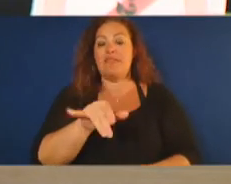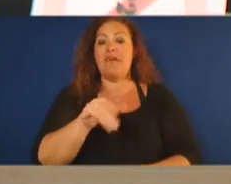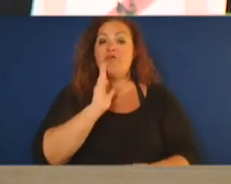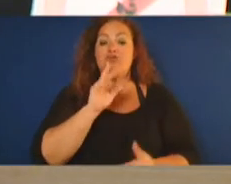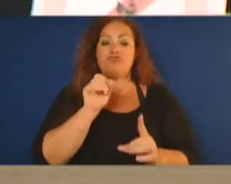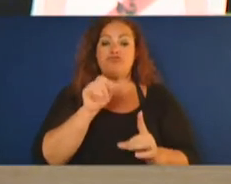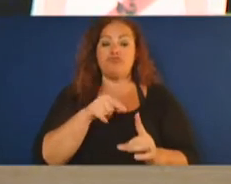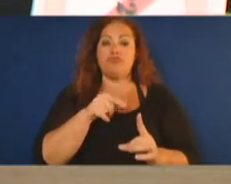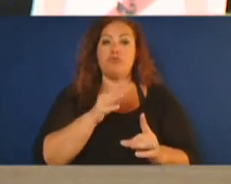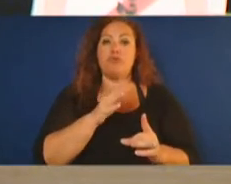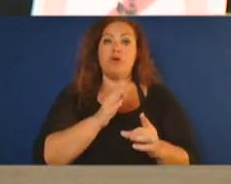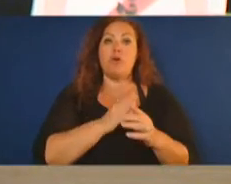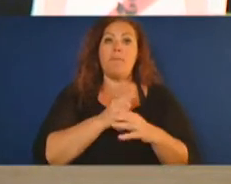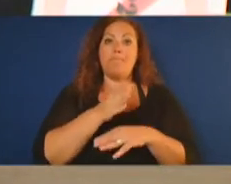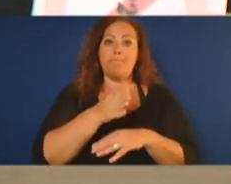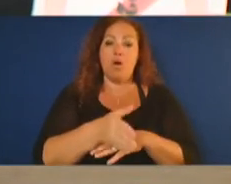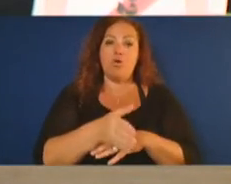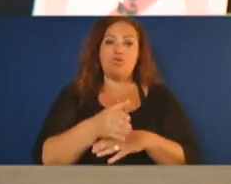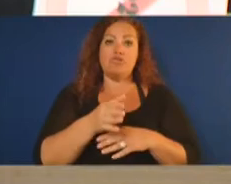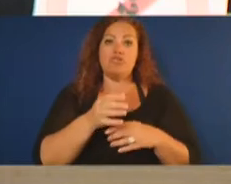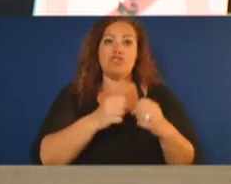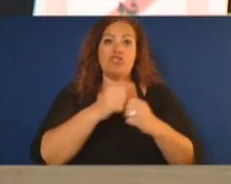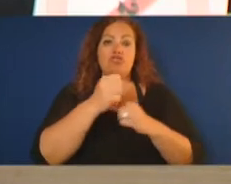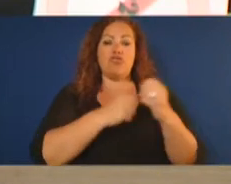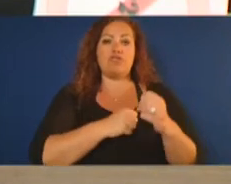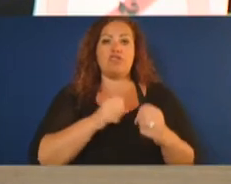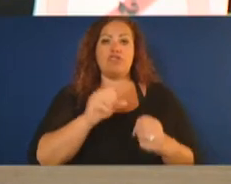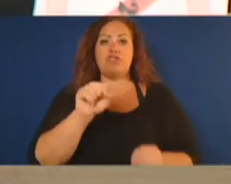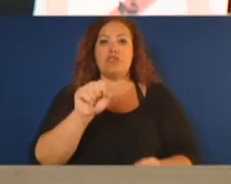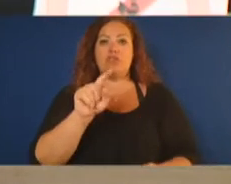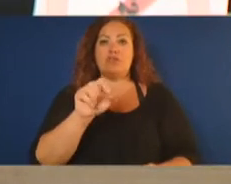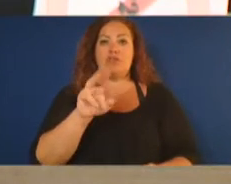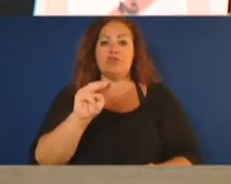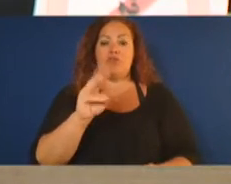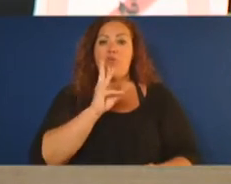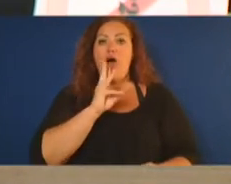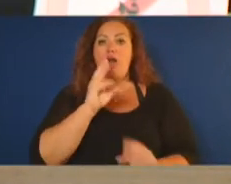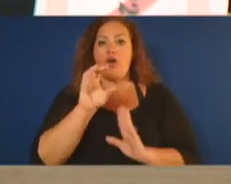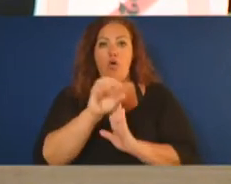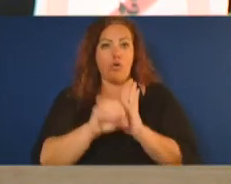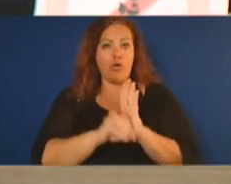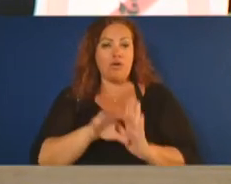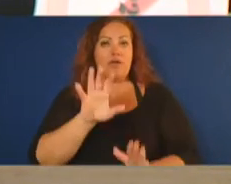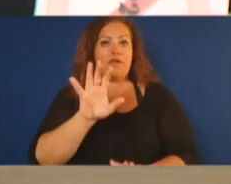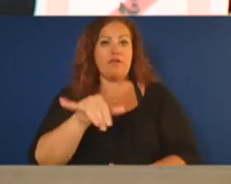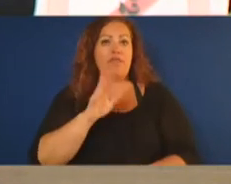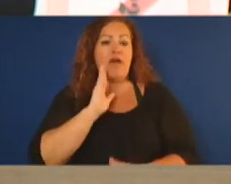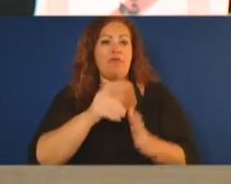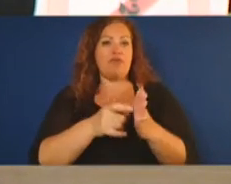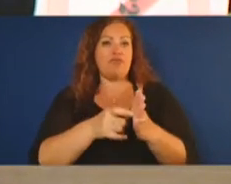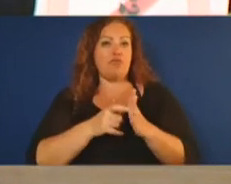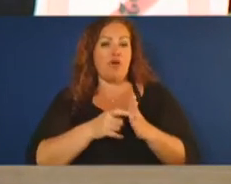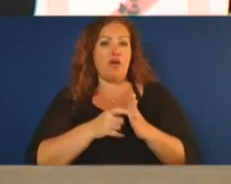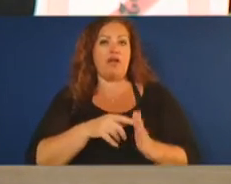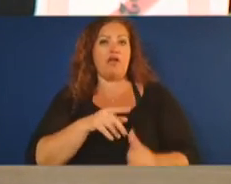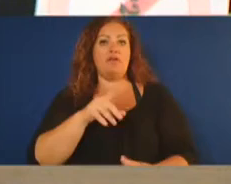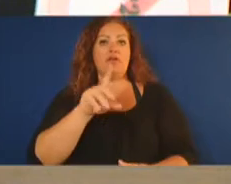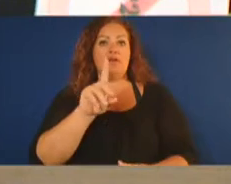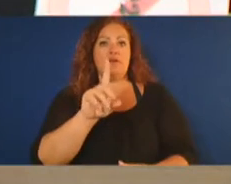construction storm water ordinance which would require you know detention and water quality on the site